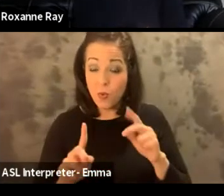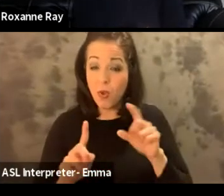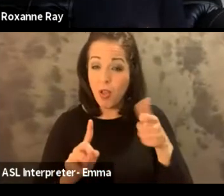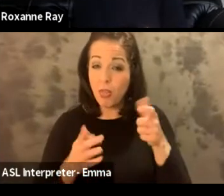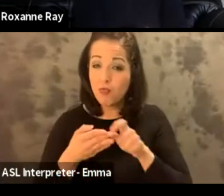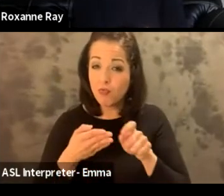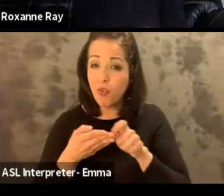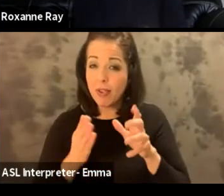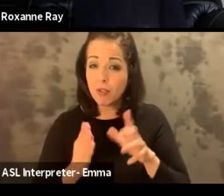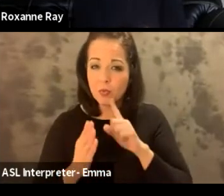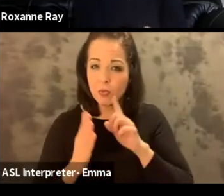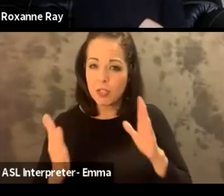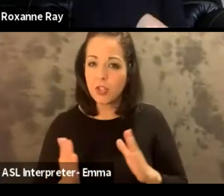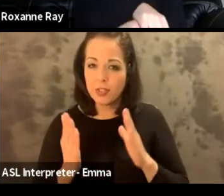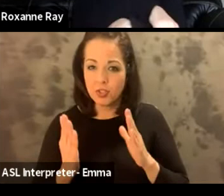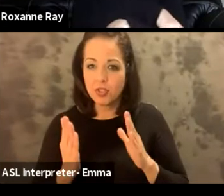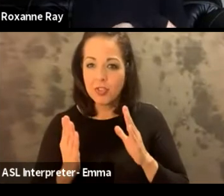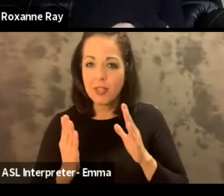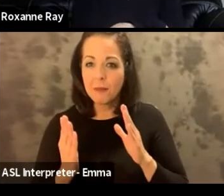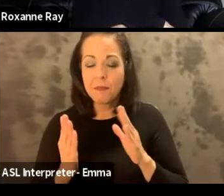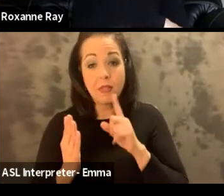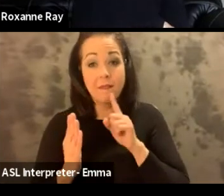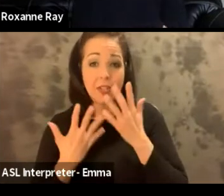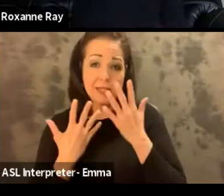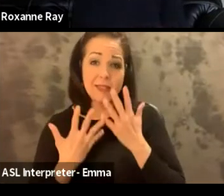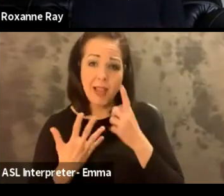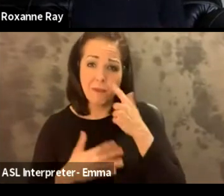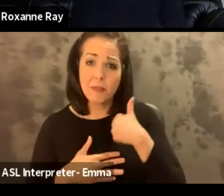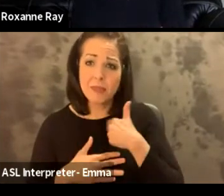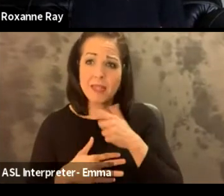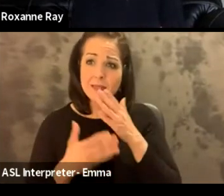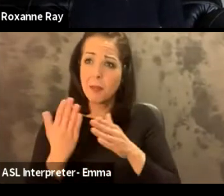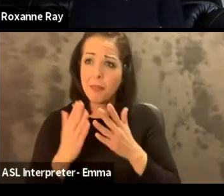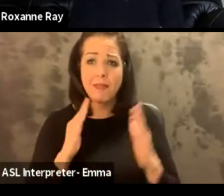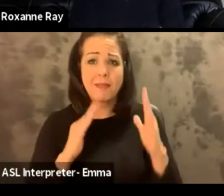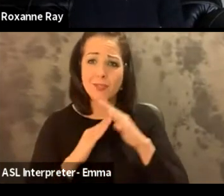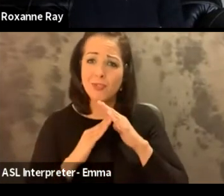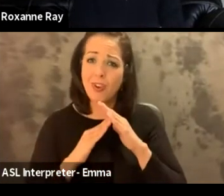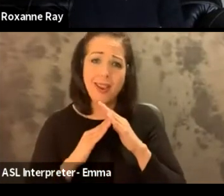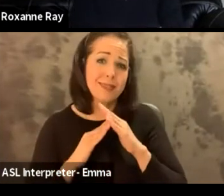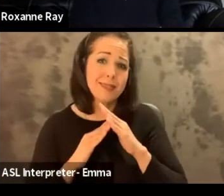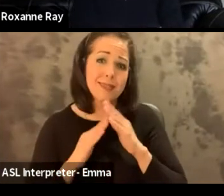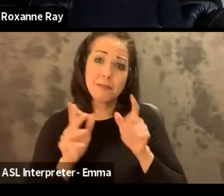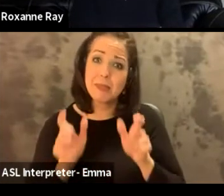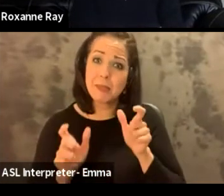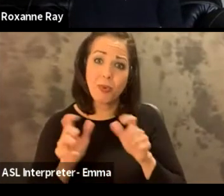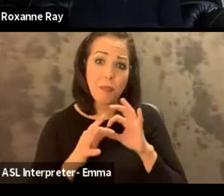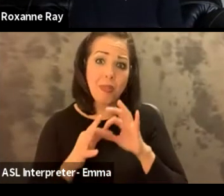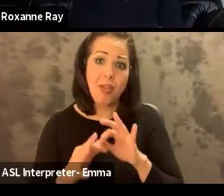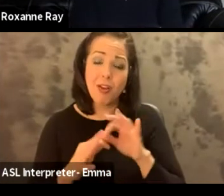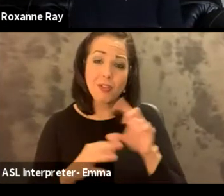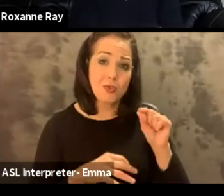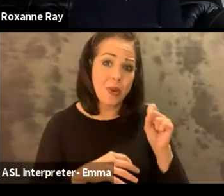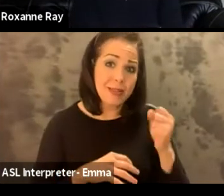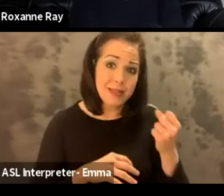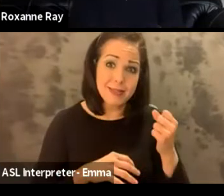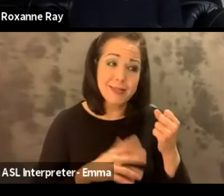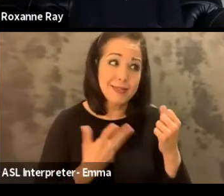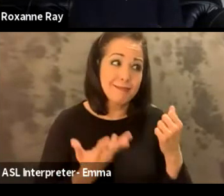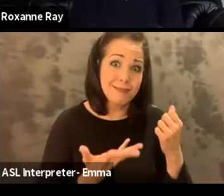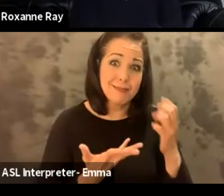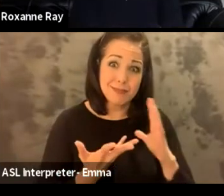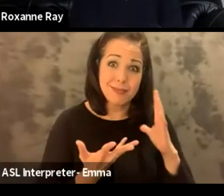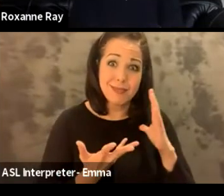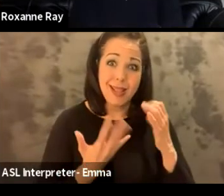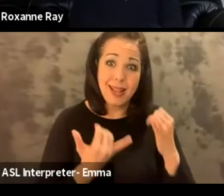you know, encouraging. It's really sad to me that some of the great people who belong to the organization now, who are in their 20s, you know, have to